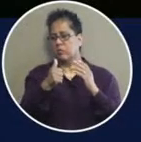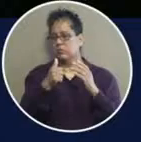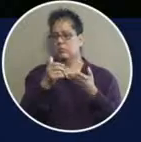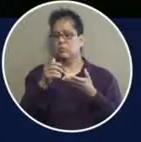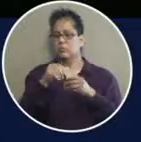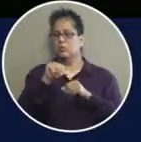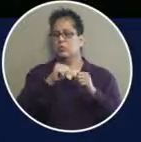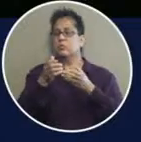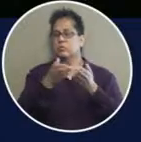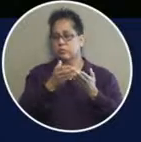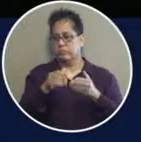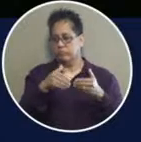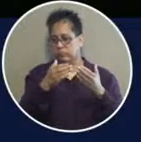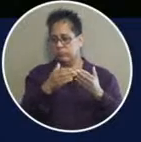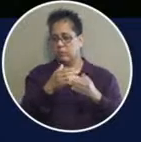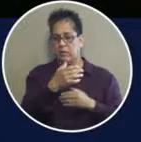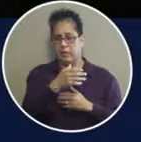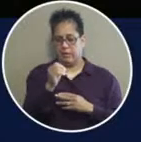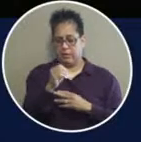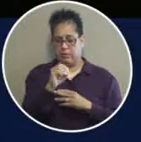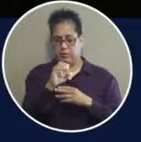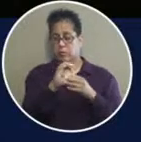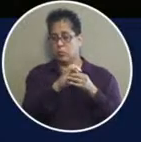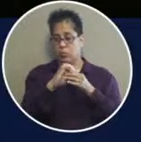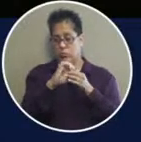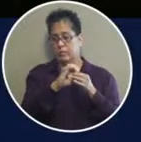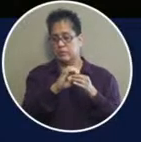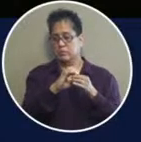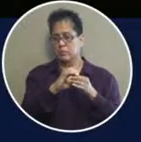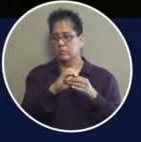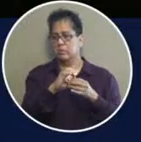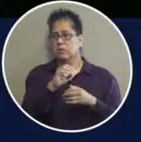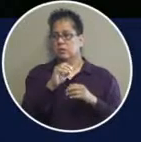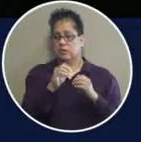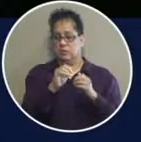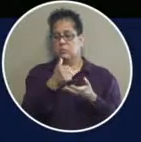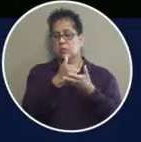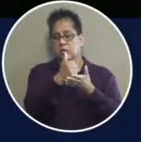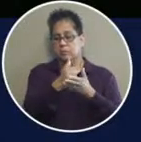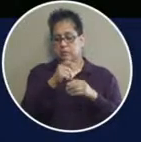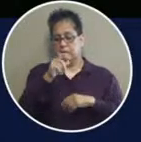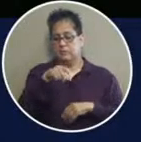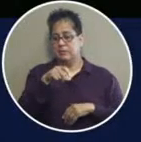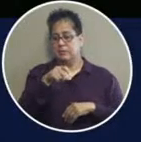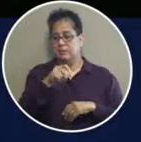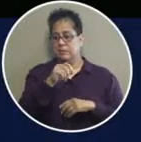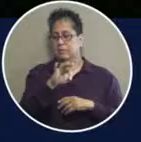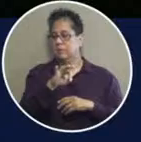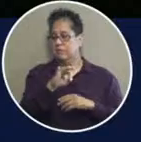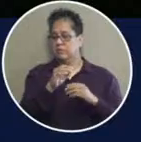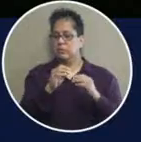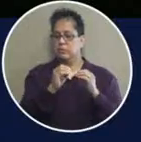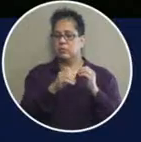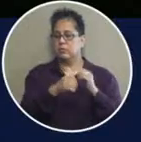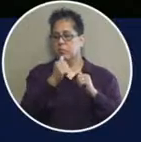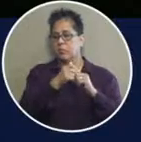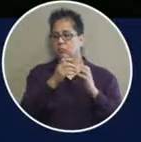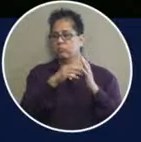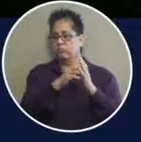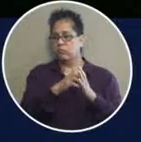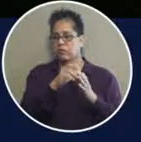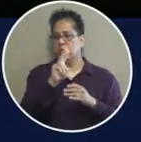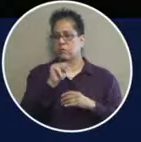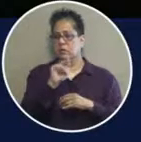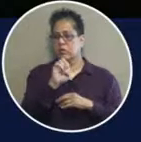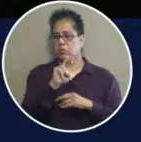service providers. And this whole coalition is really dedicated to meeting the needs of the poor and vulnerable during this public health and